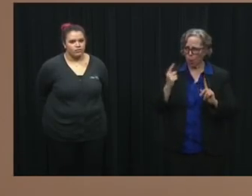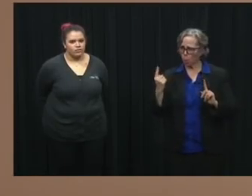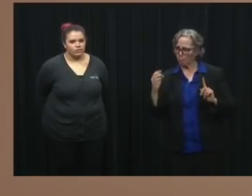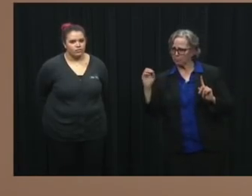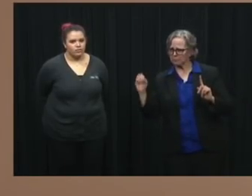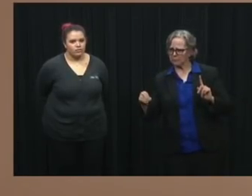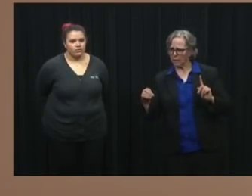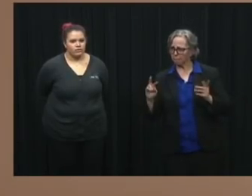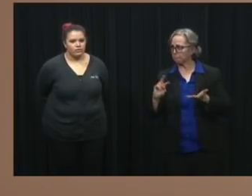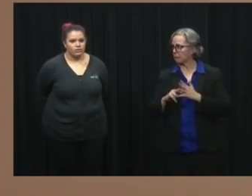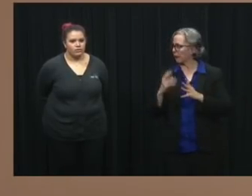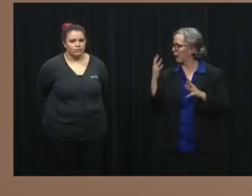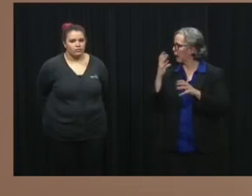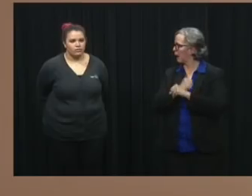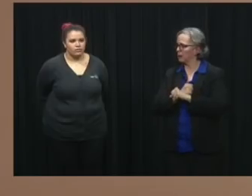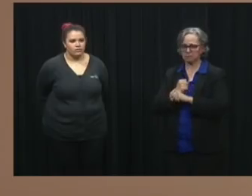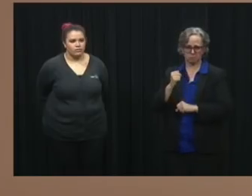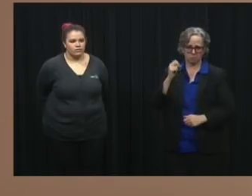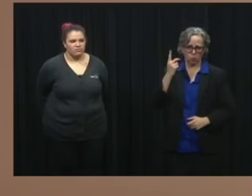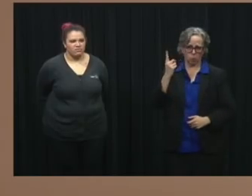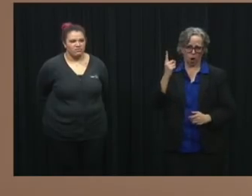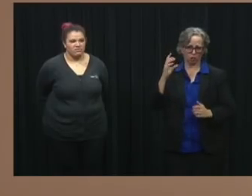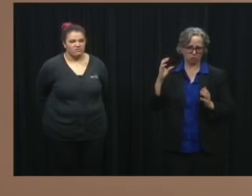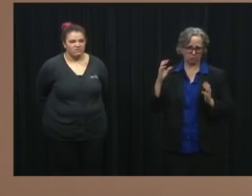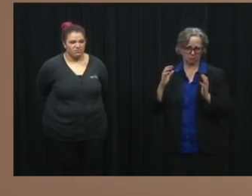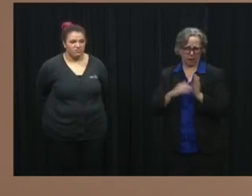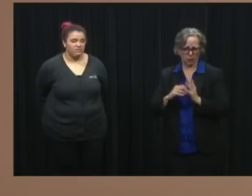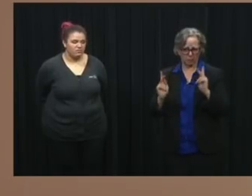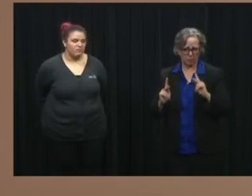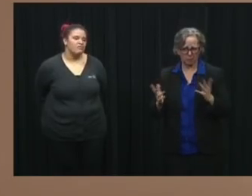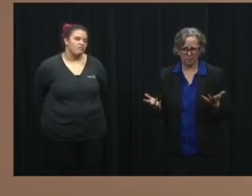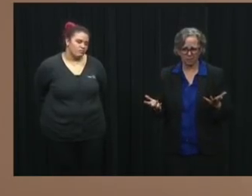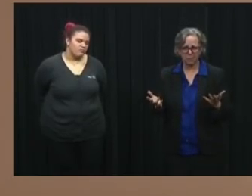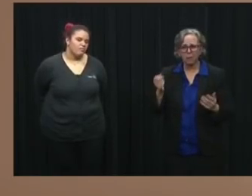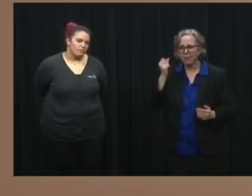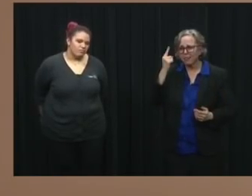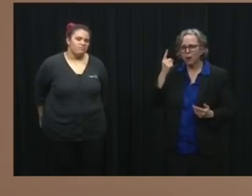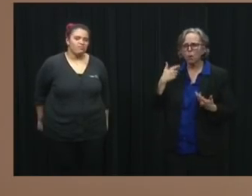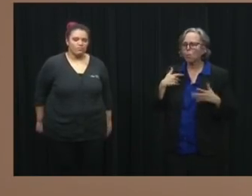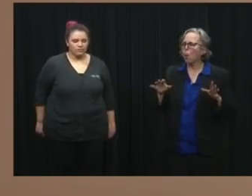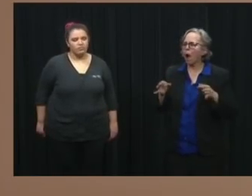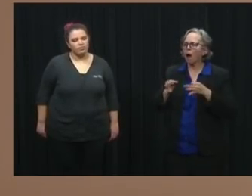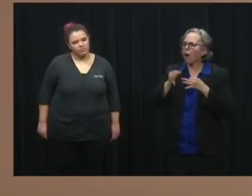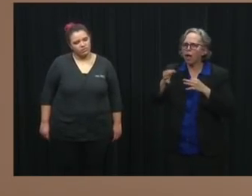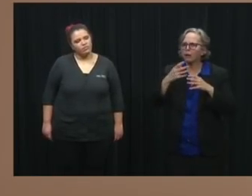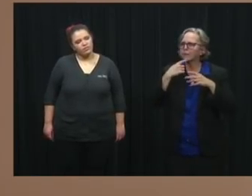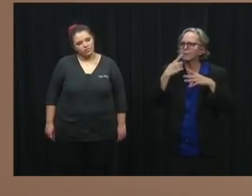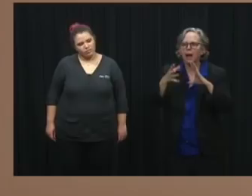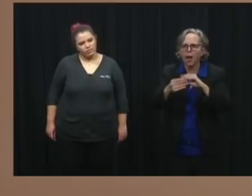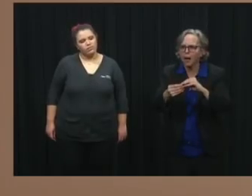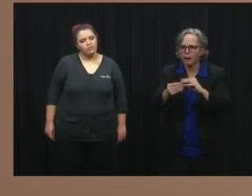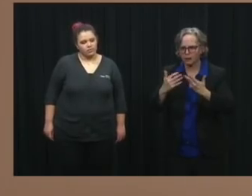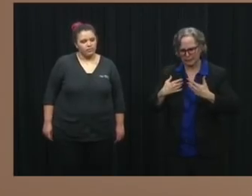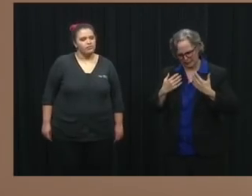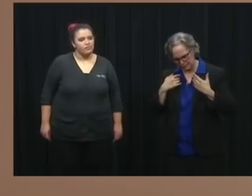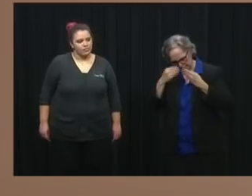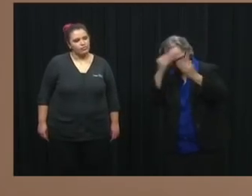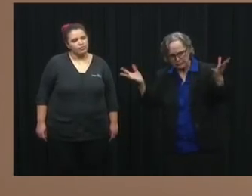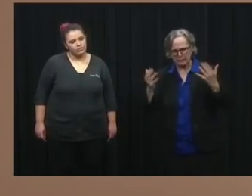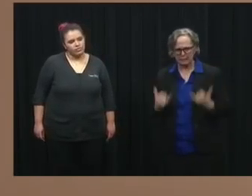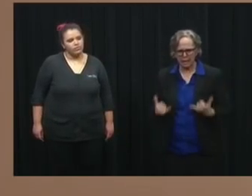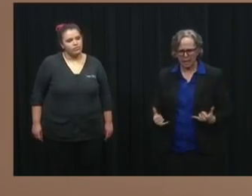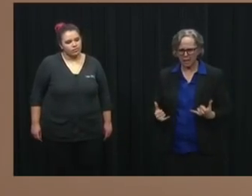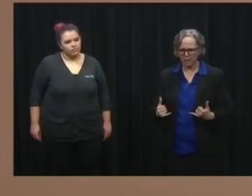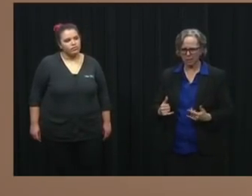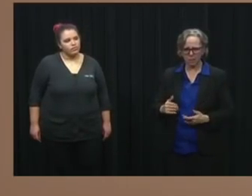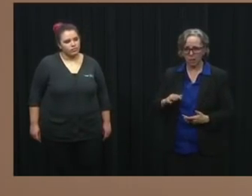really 117,000. But I didn't want to wait. I knew in time to come. We'll never know the exact numbers until we